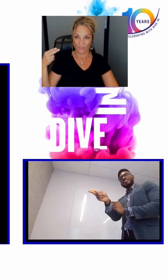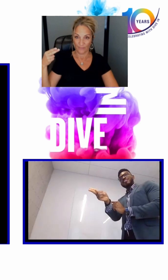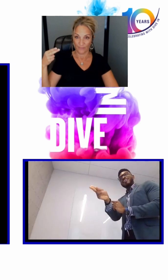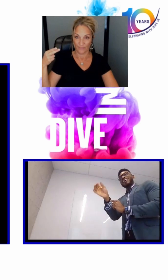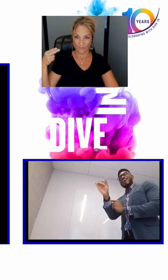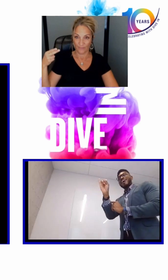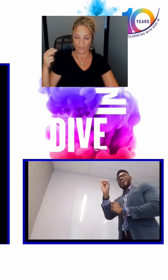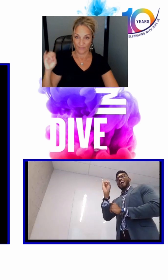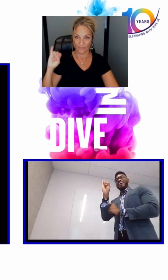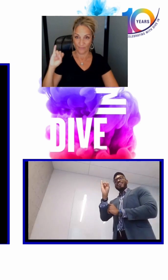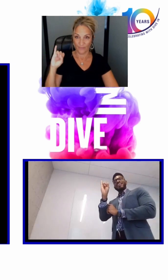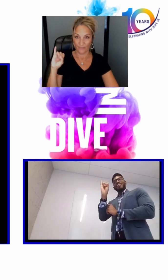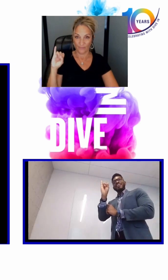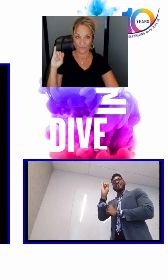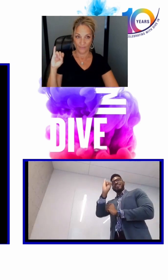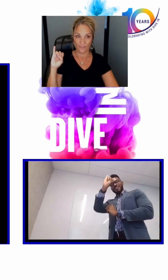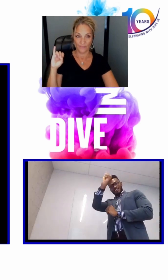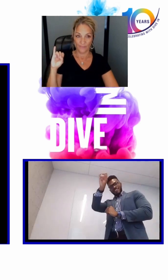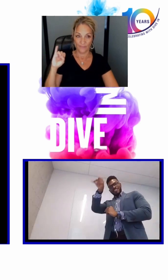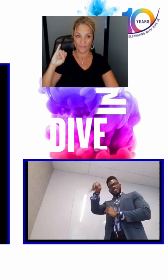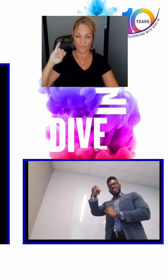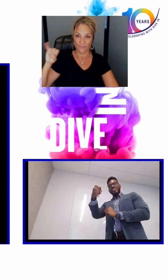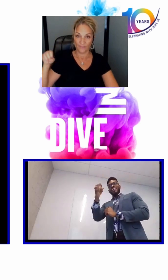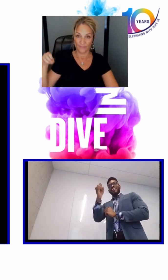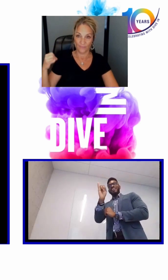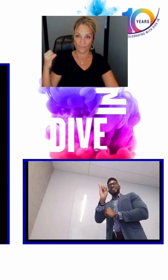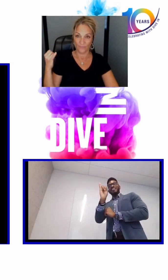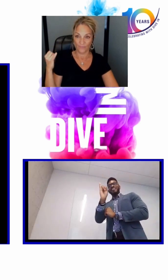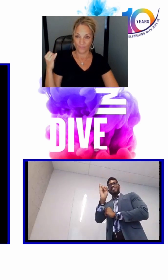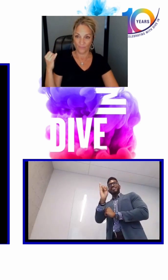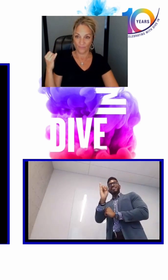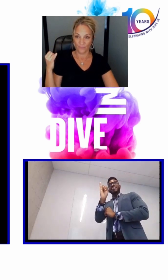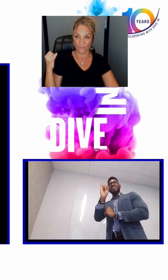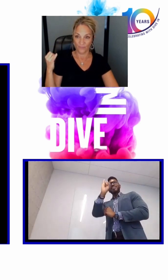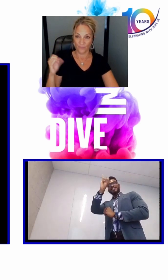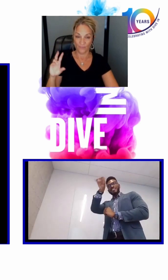H, I, J,